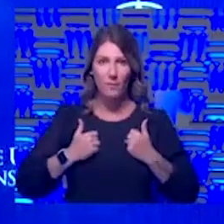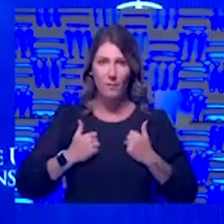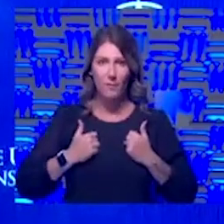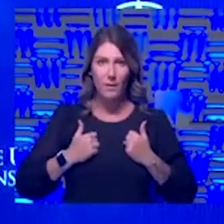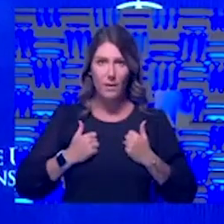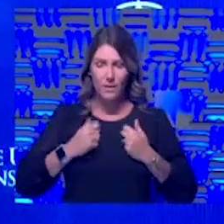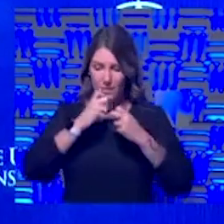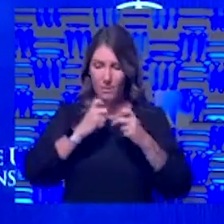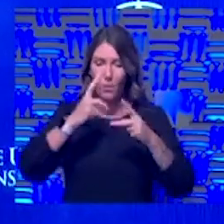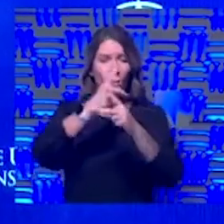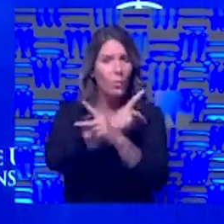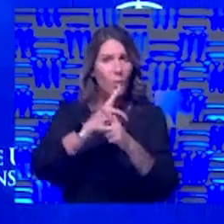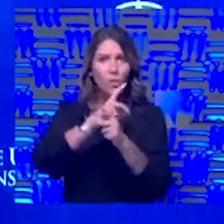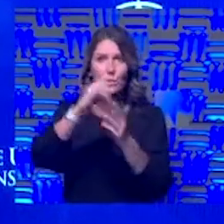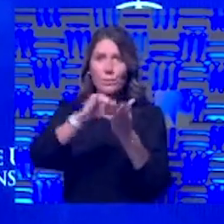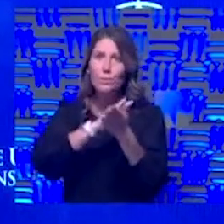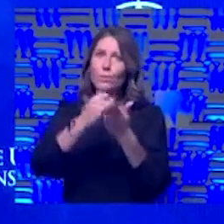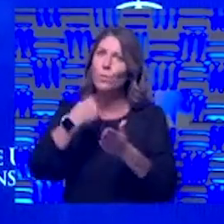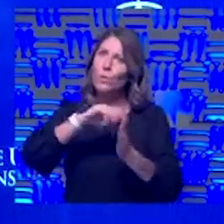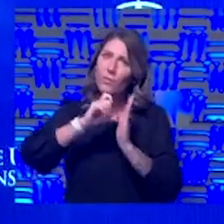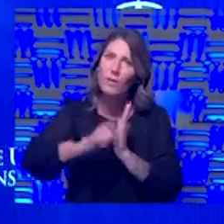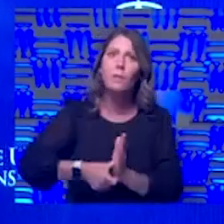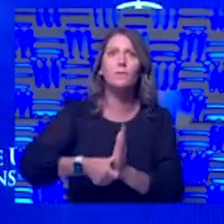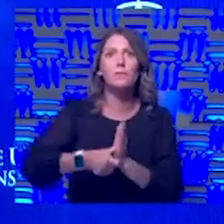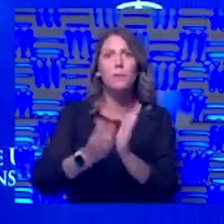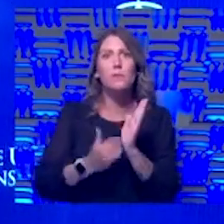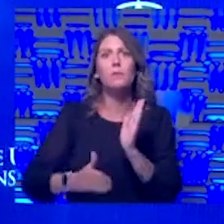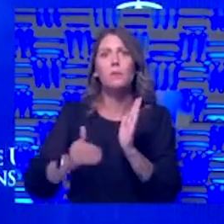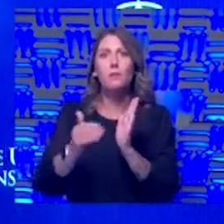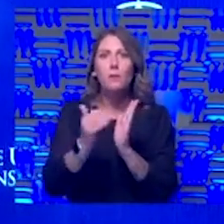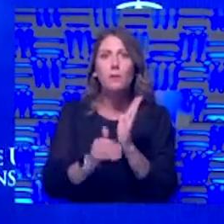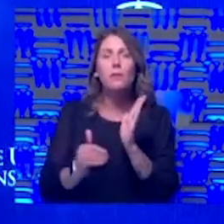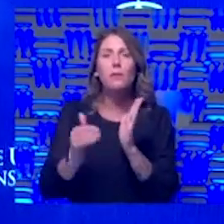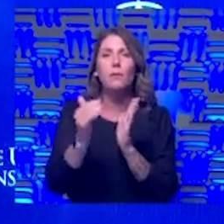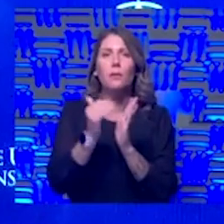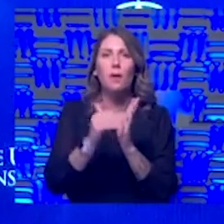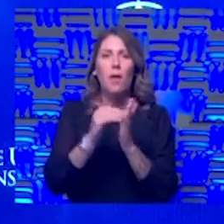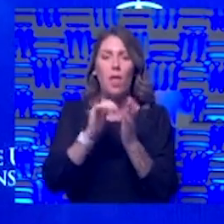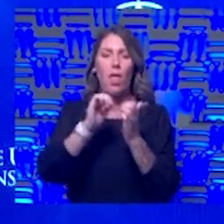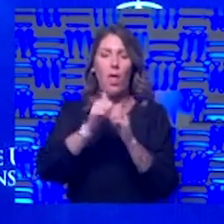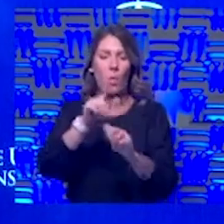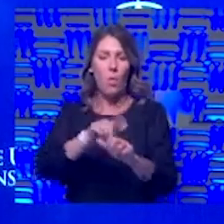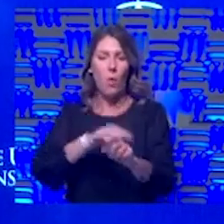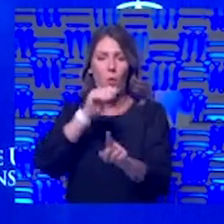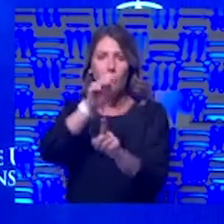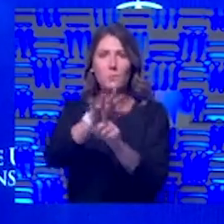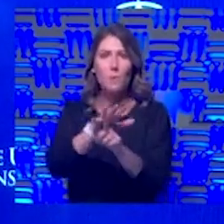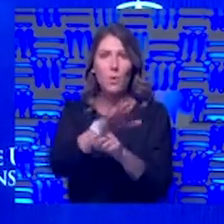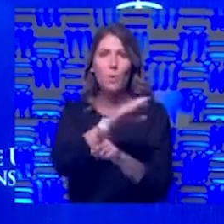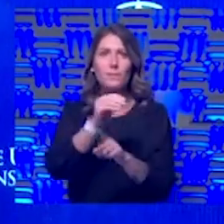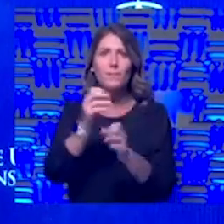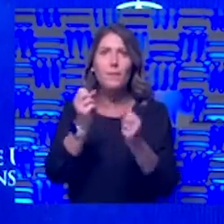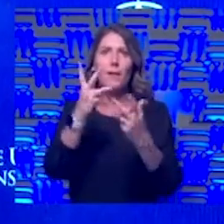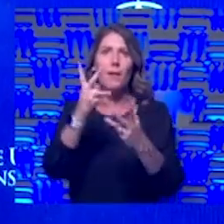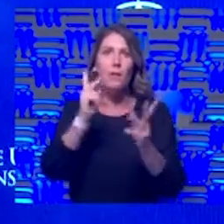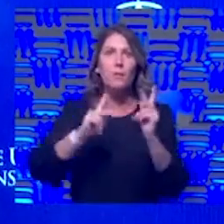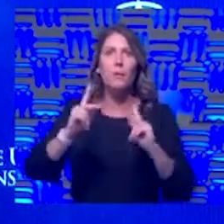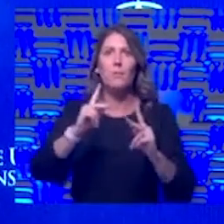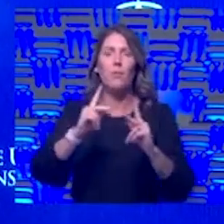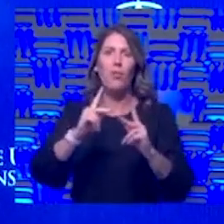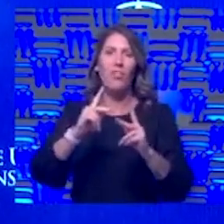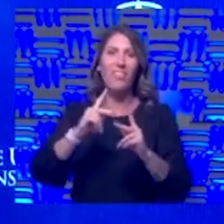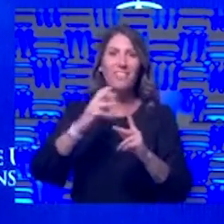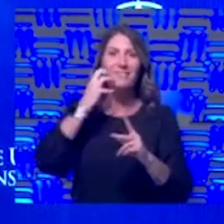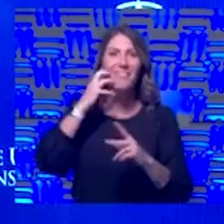much worse in New York, and we've emphasized time and again, how long you're exposed and how dense that exposure is, meaning how much virus